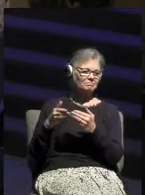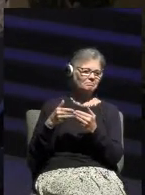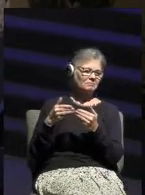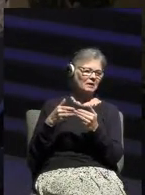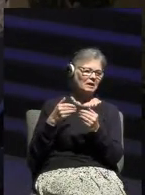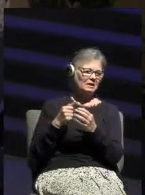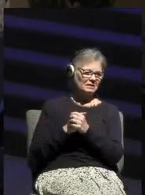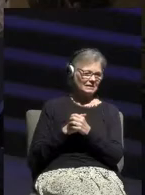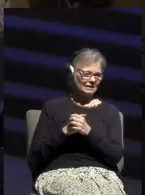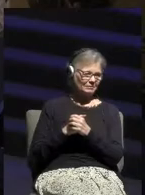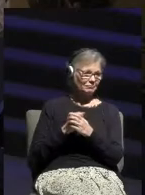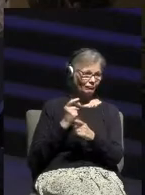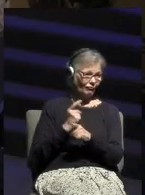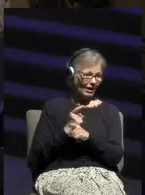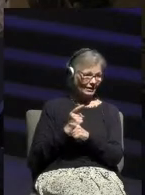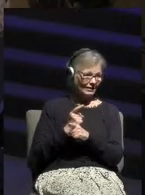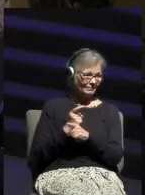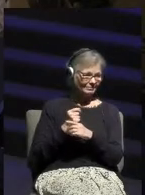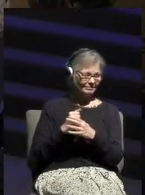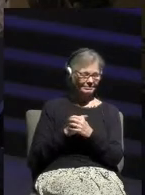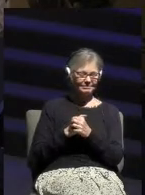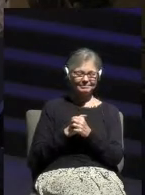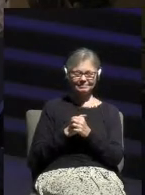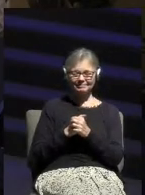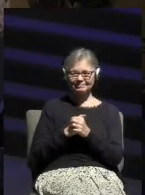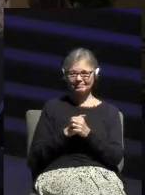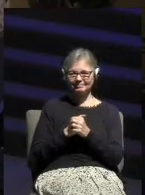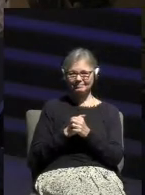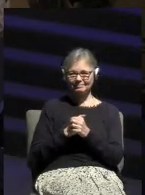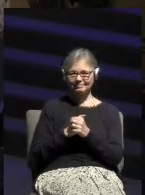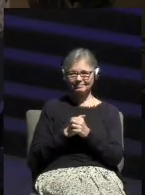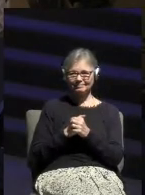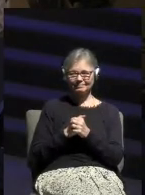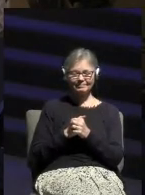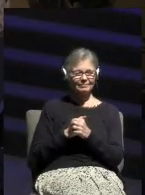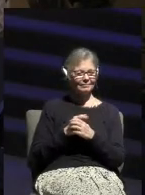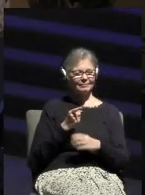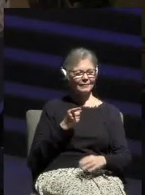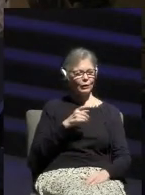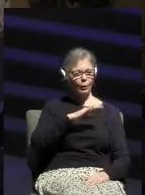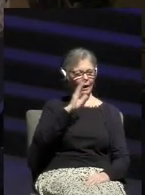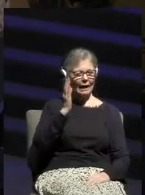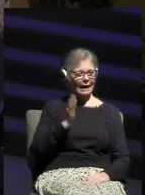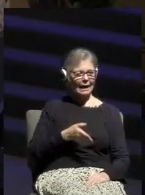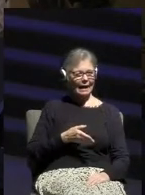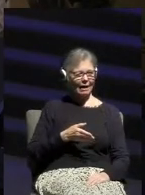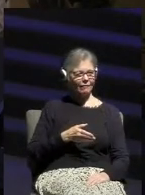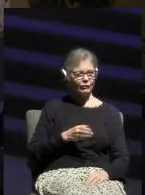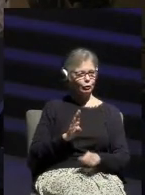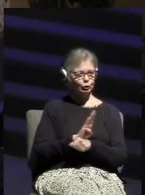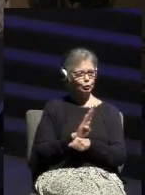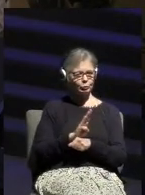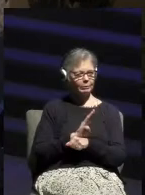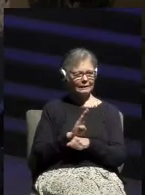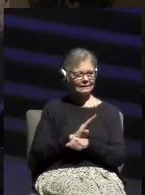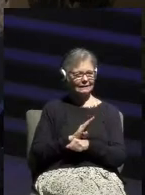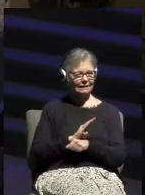Christ. Can somebody say amen? We can never be too busy to